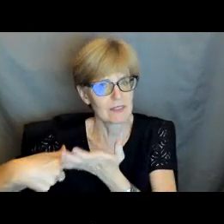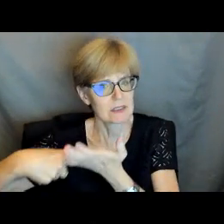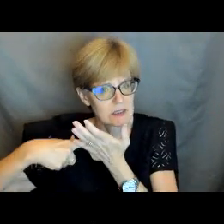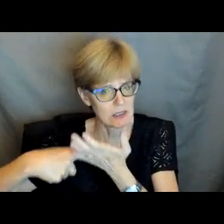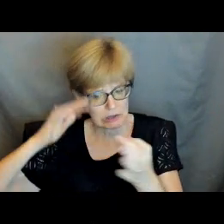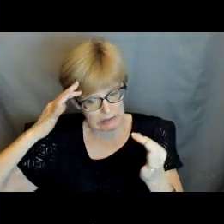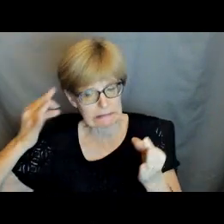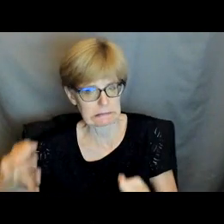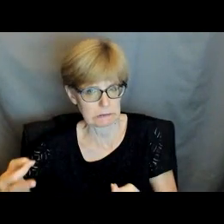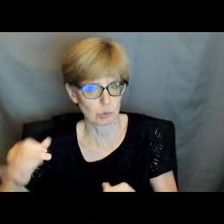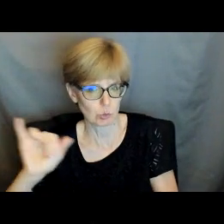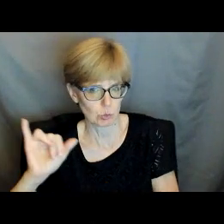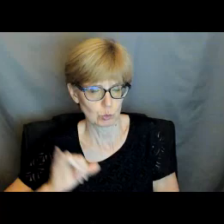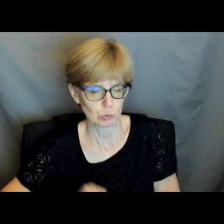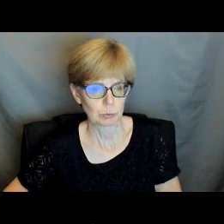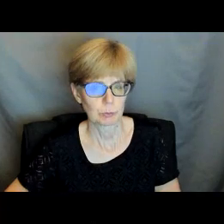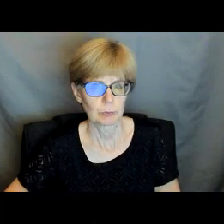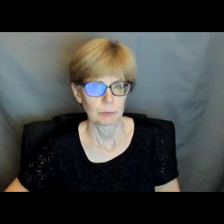decided.